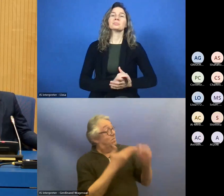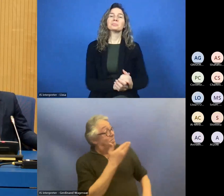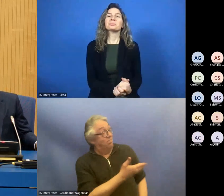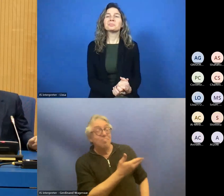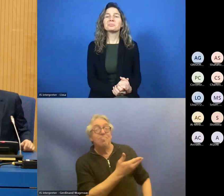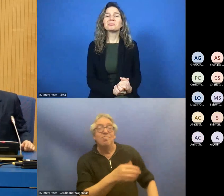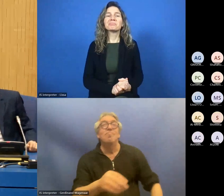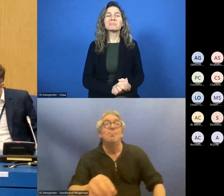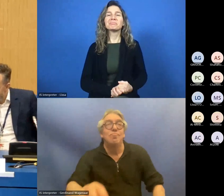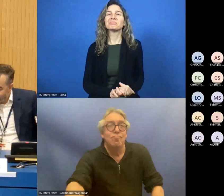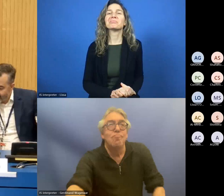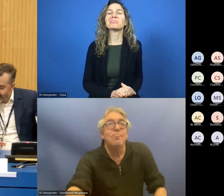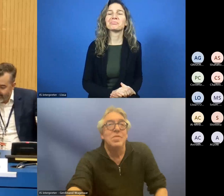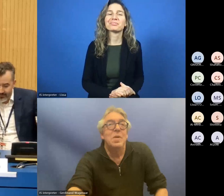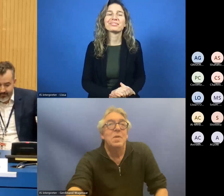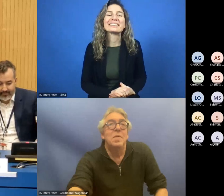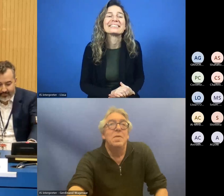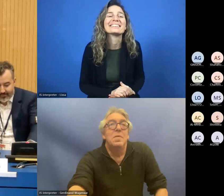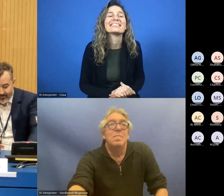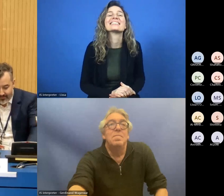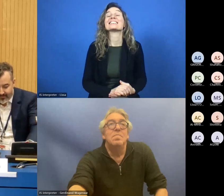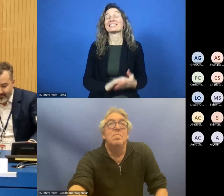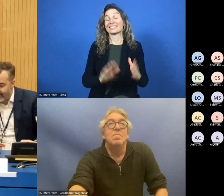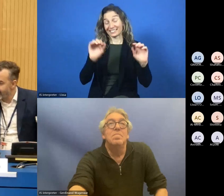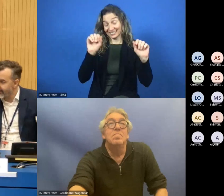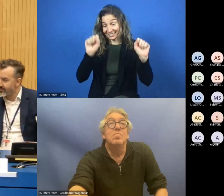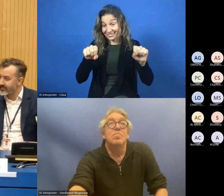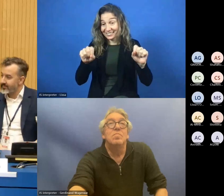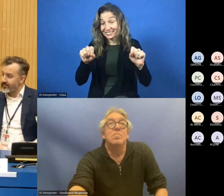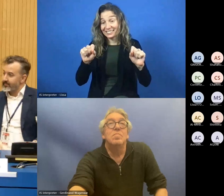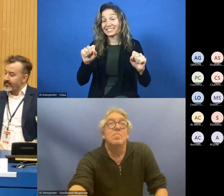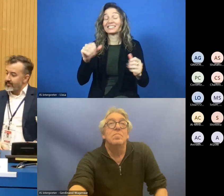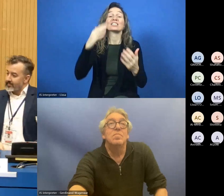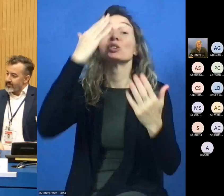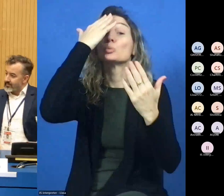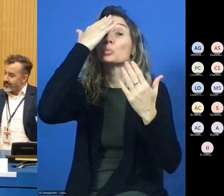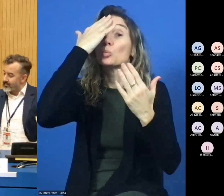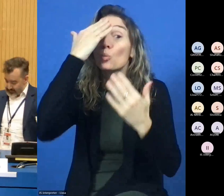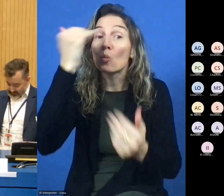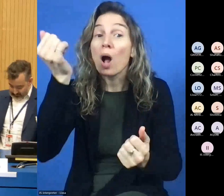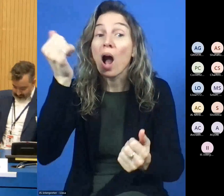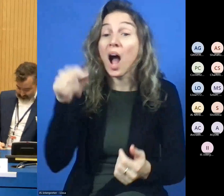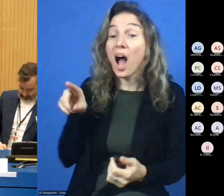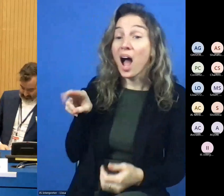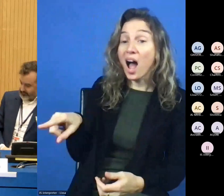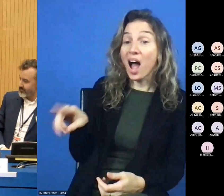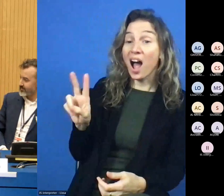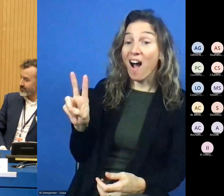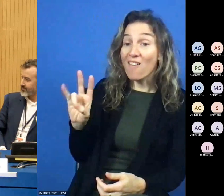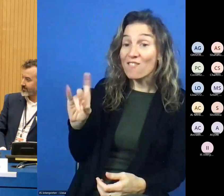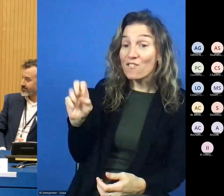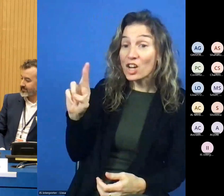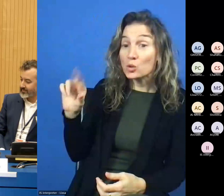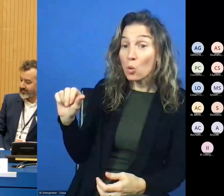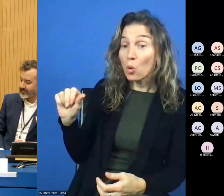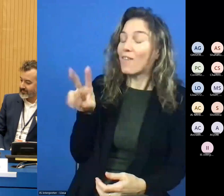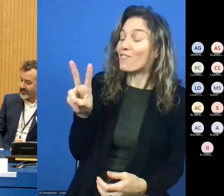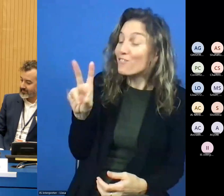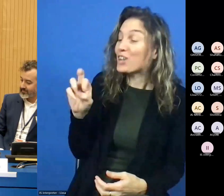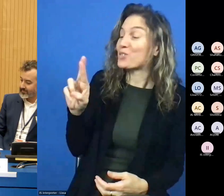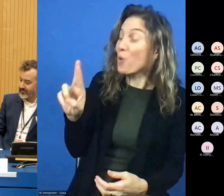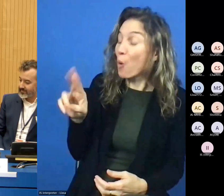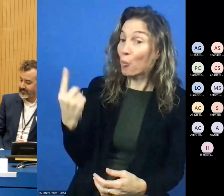Exactly, because Victor isn't the only person here who is allowing people to dream, because dreaming is priceless.